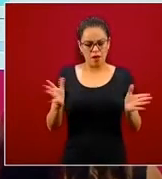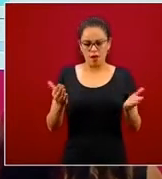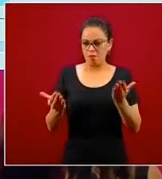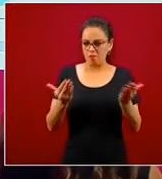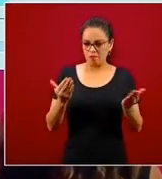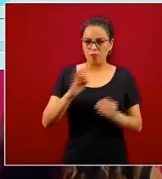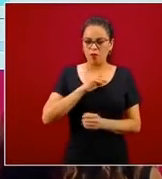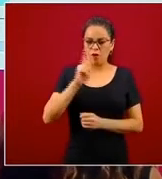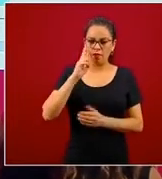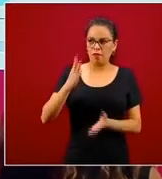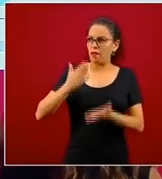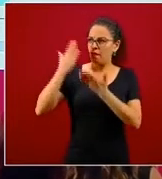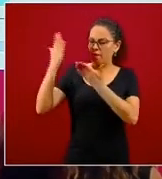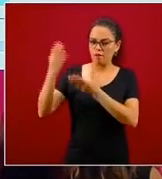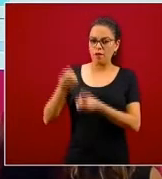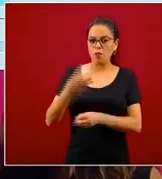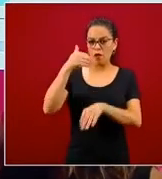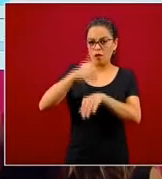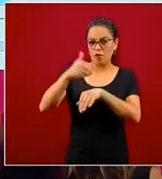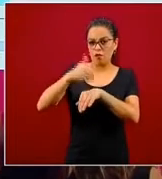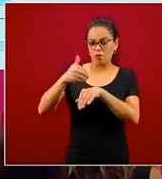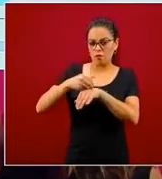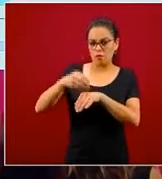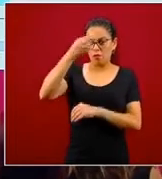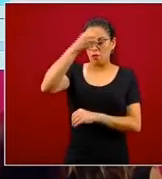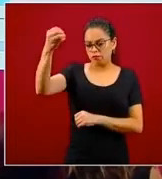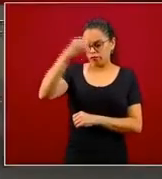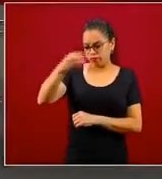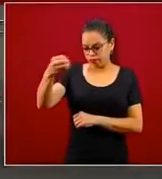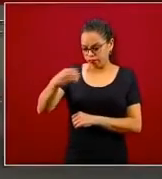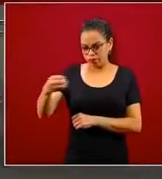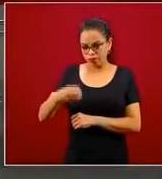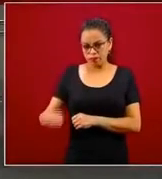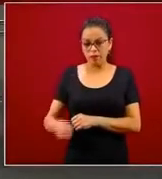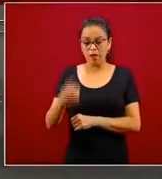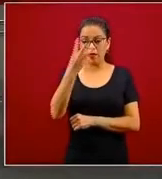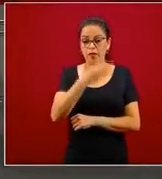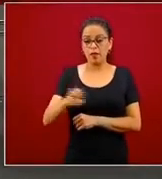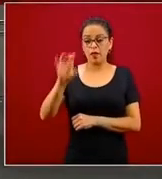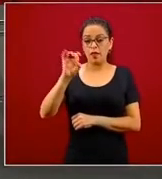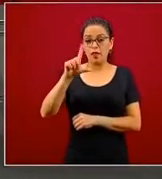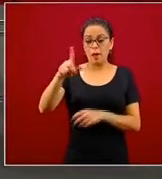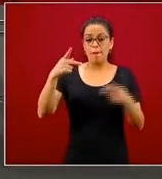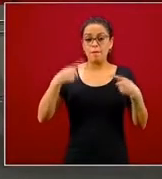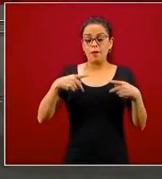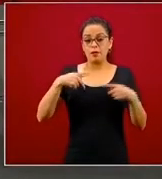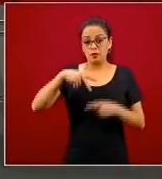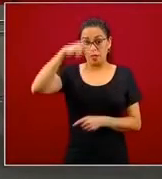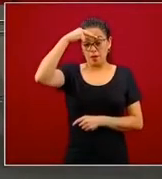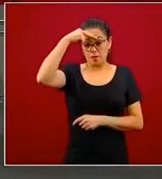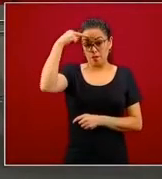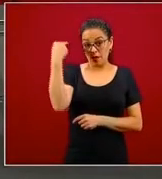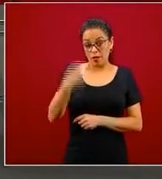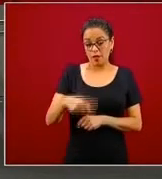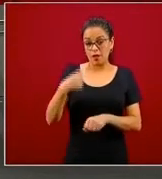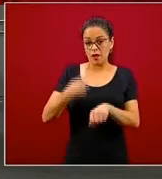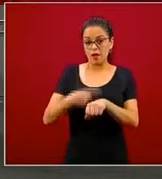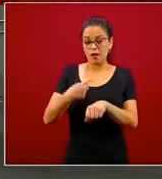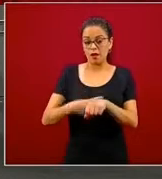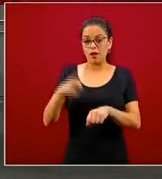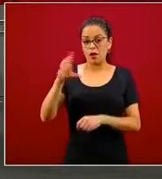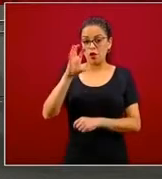compare it. And that's how we can get to see the additions, 337